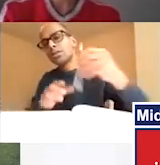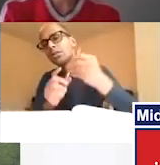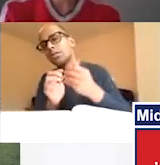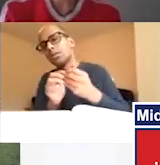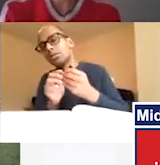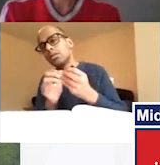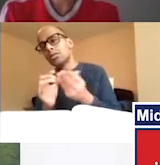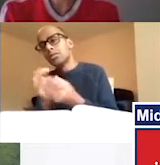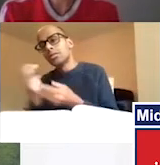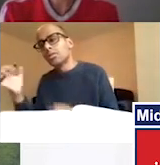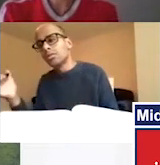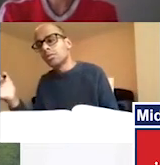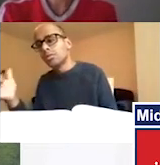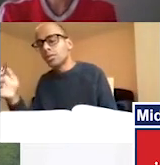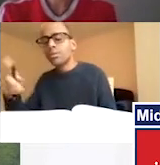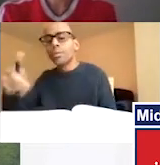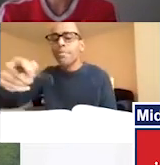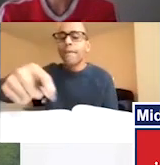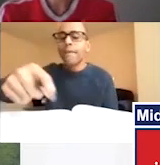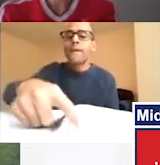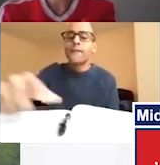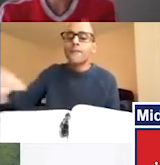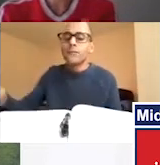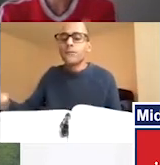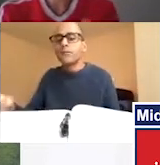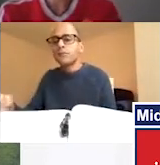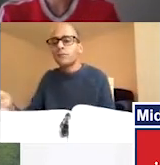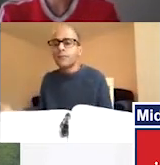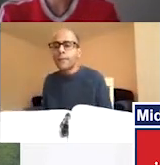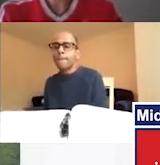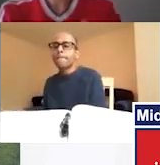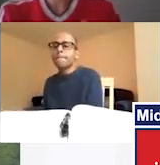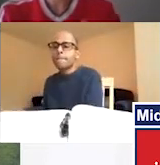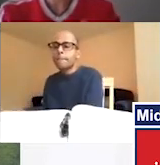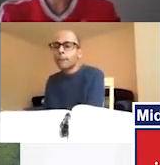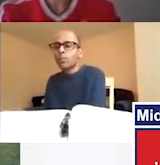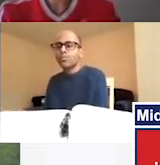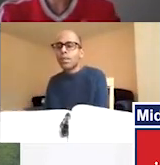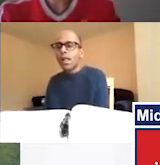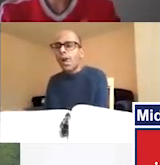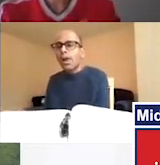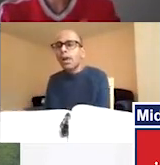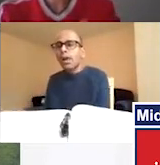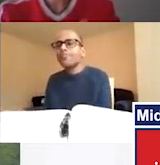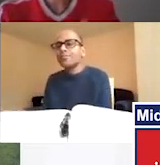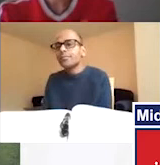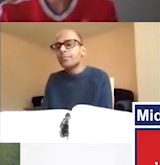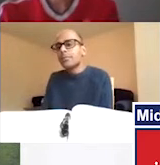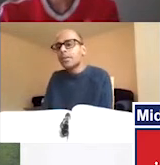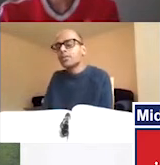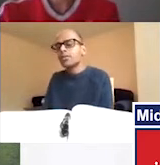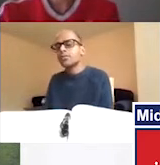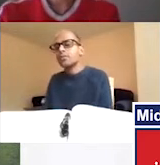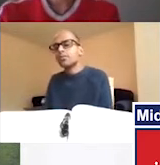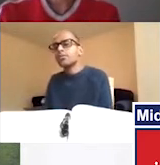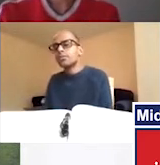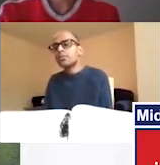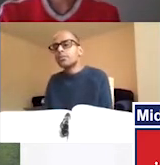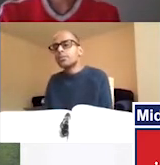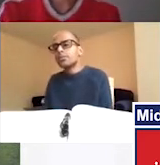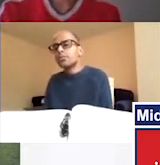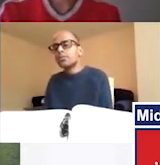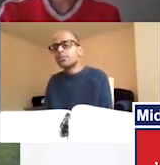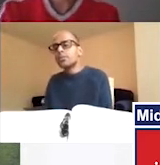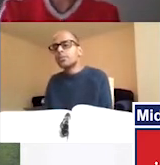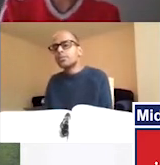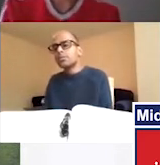do in our counties and kind of how we can grow kind of disability football in Middlesex and London. But this would